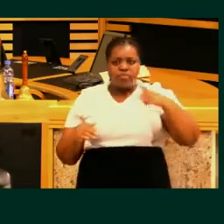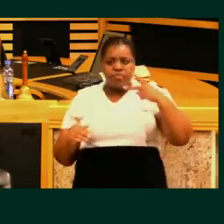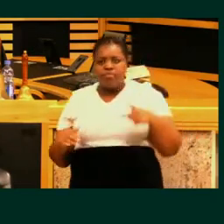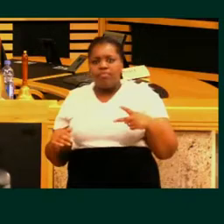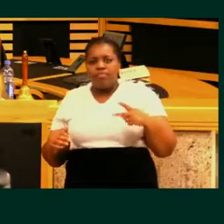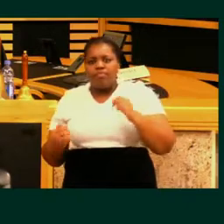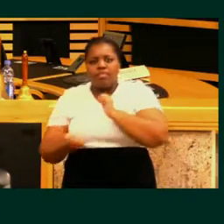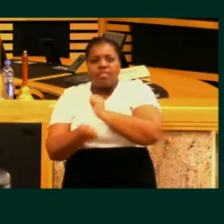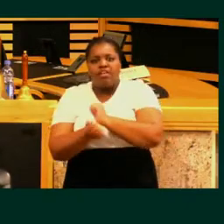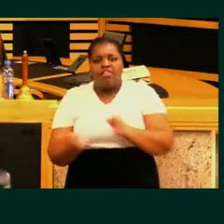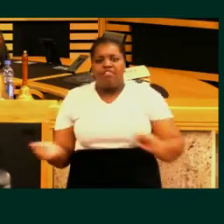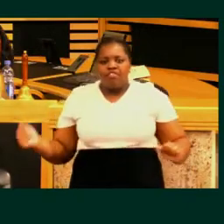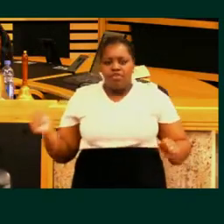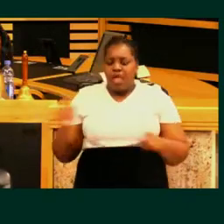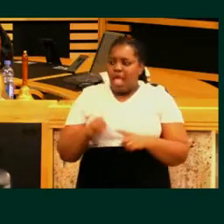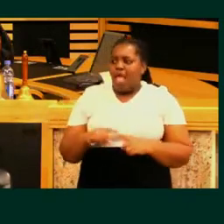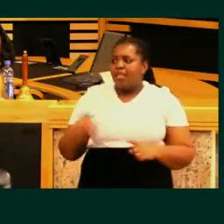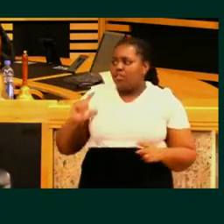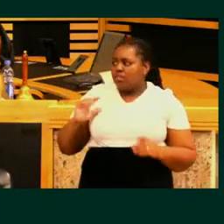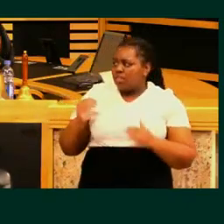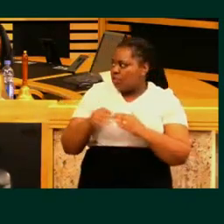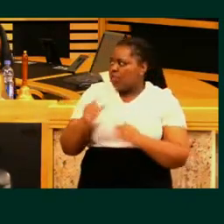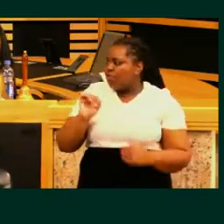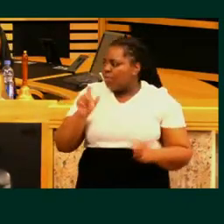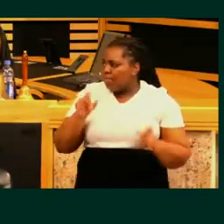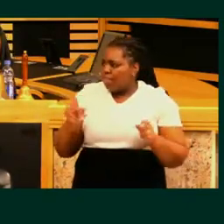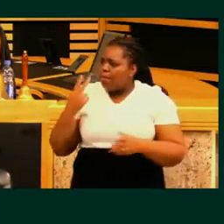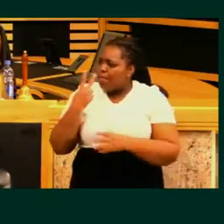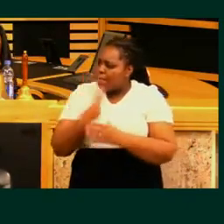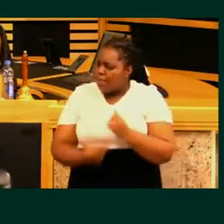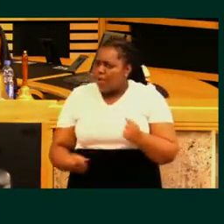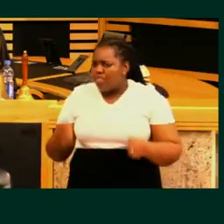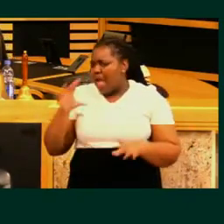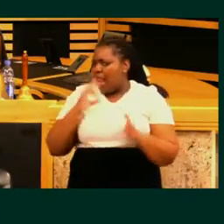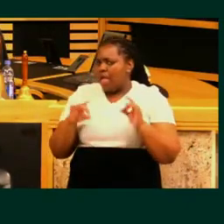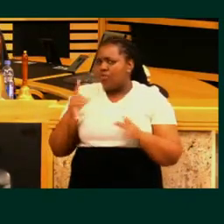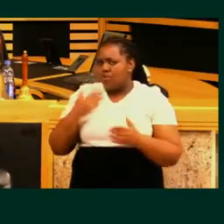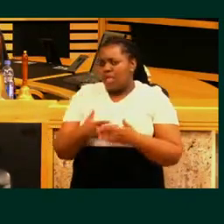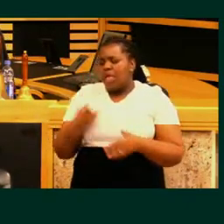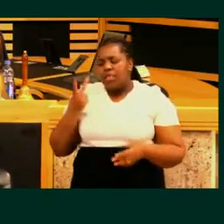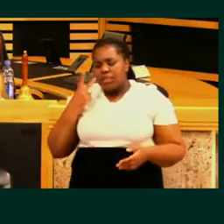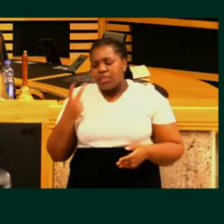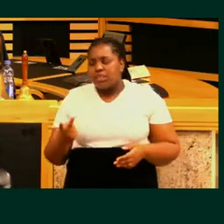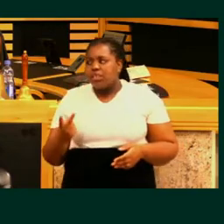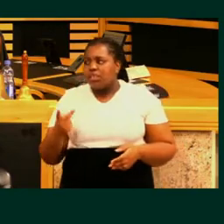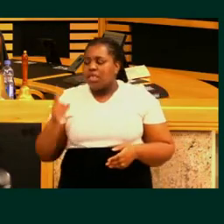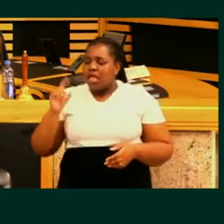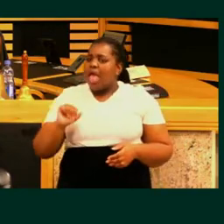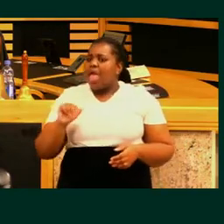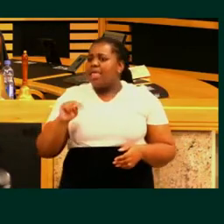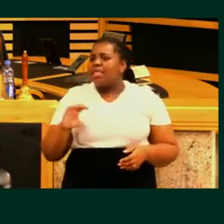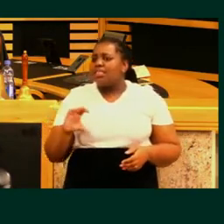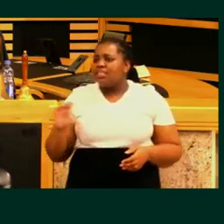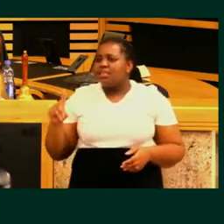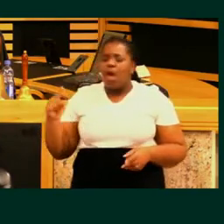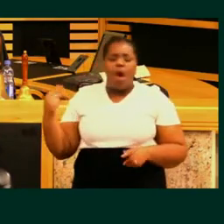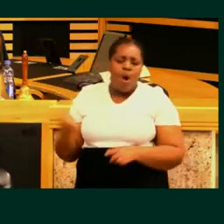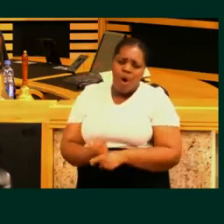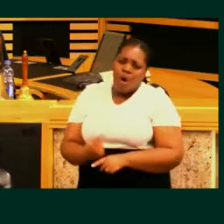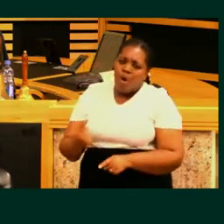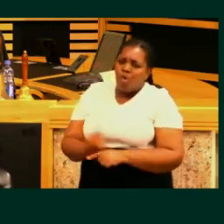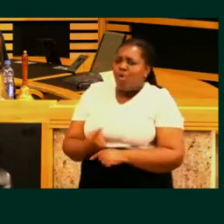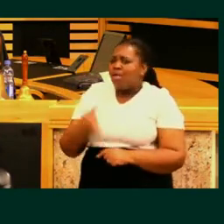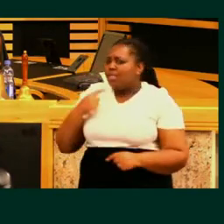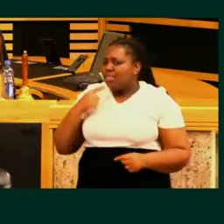freedom and security of the people both these things if you analyze you can see that African National Congress always was saying